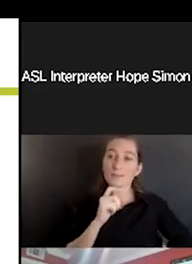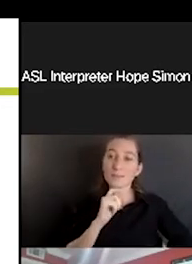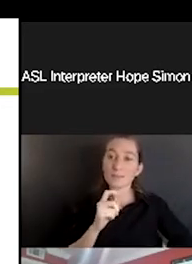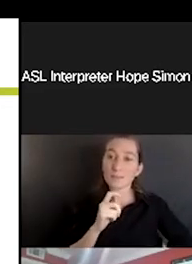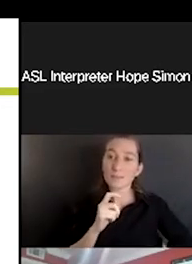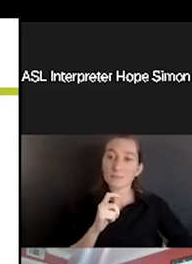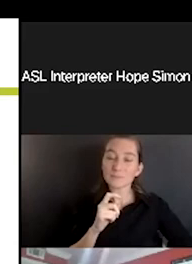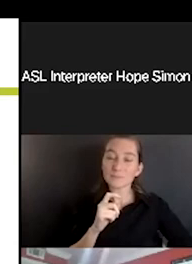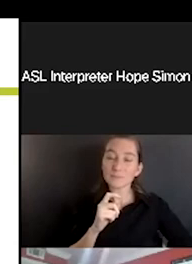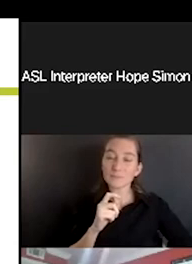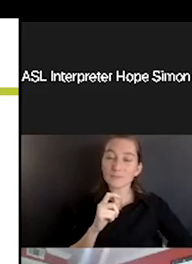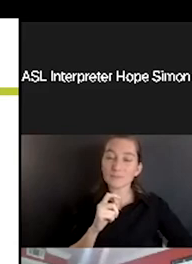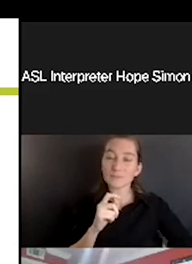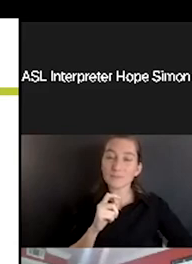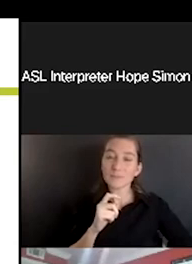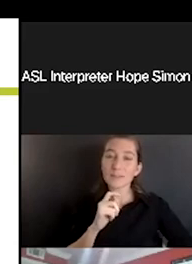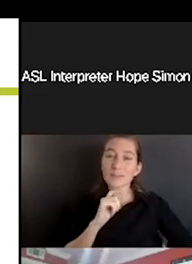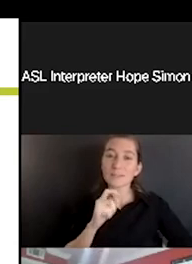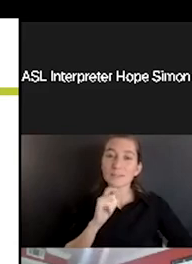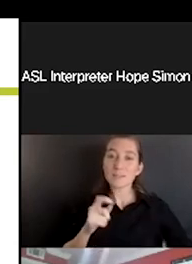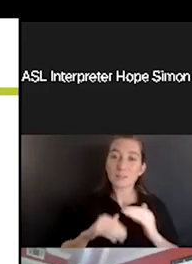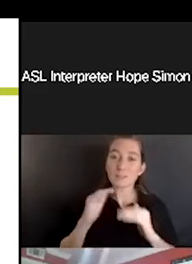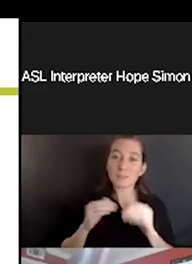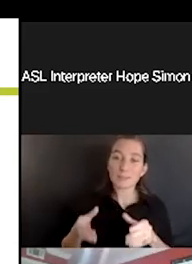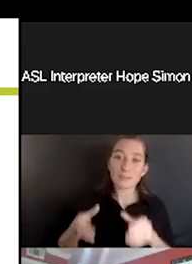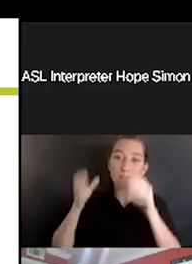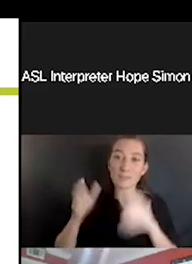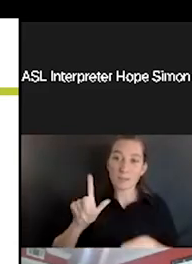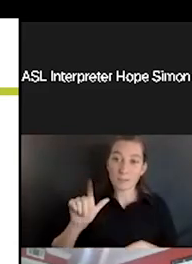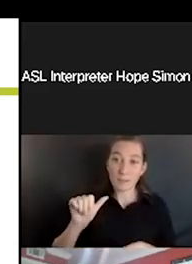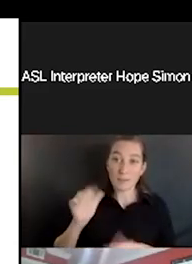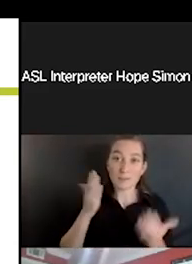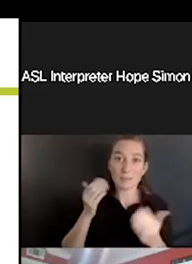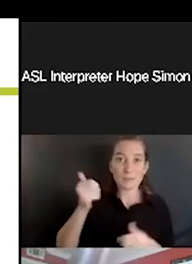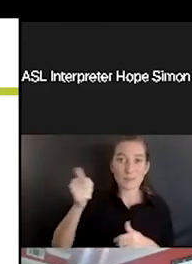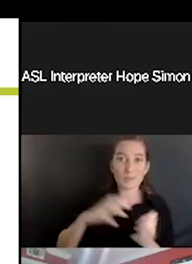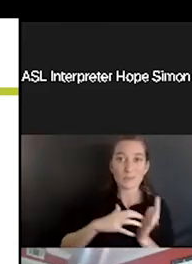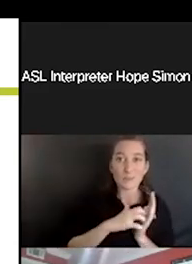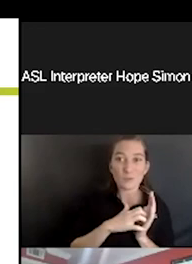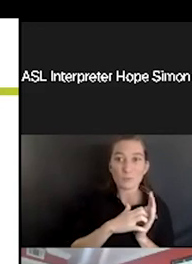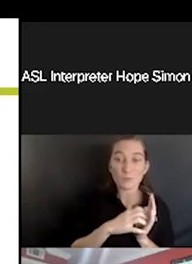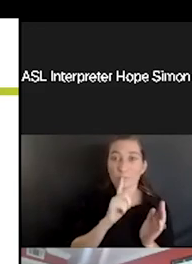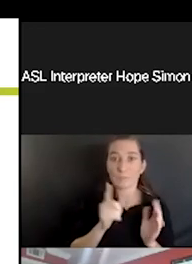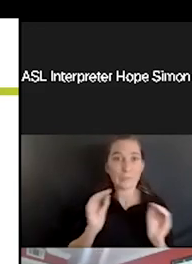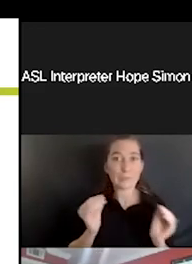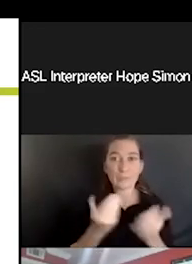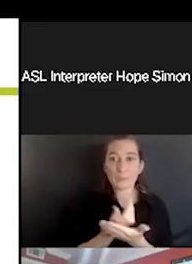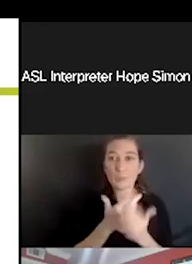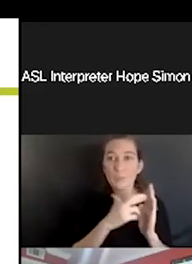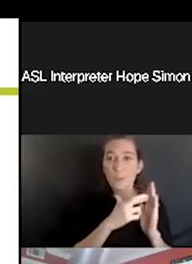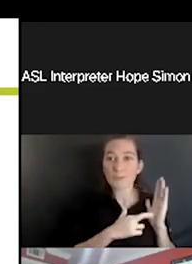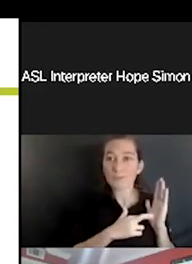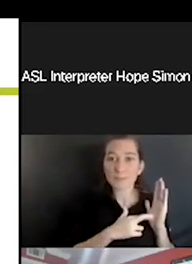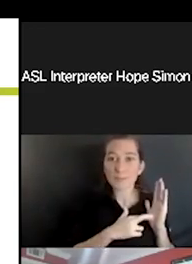steel frame built high rises in LA might be vulnerable because there aren't any new ordinances, and really all that happened after Northridge